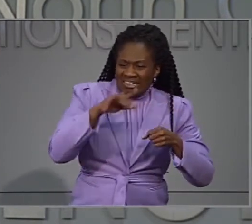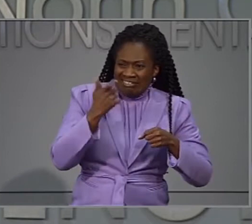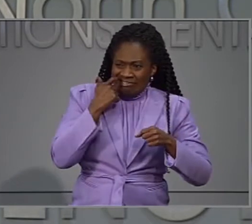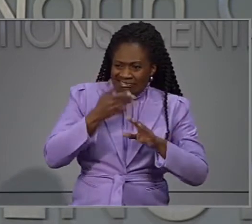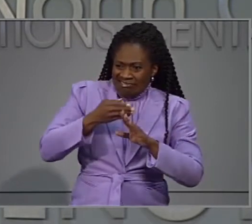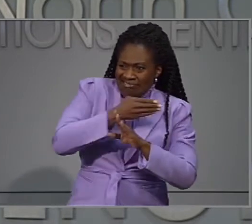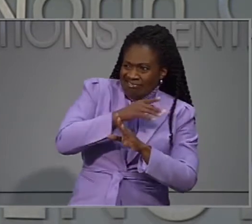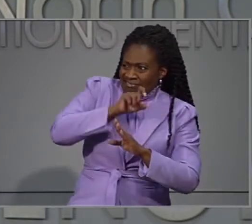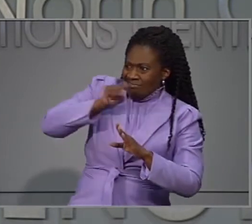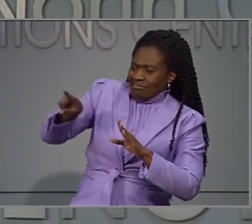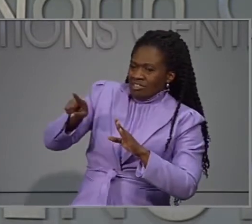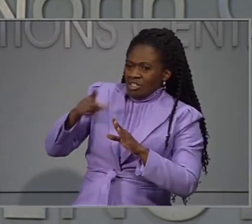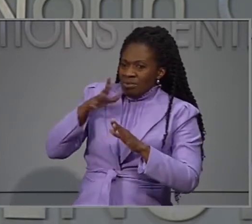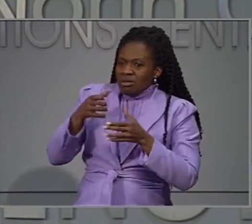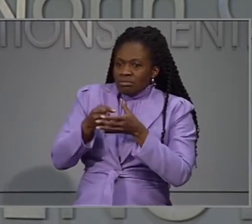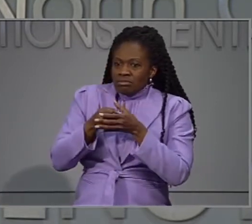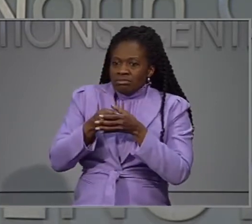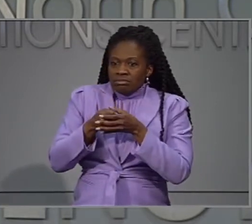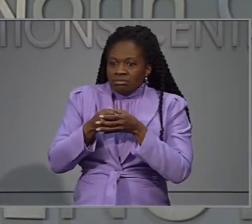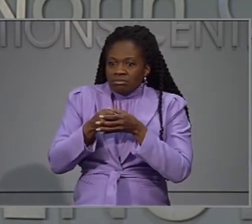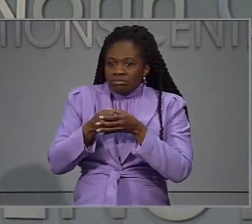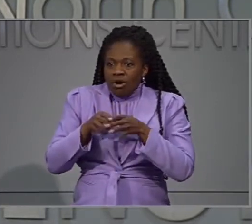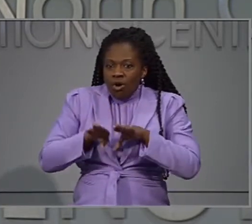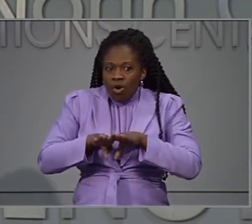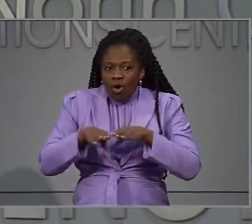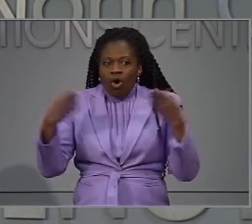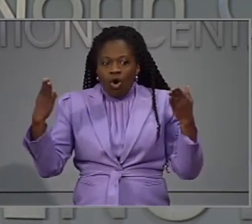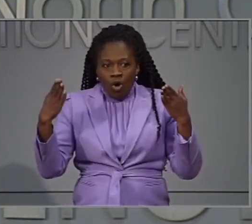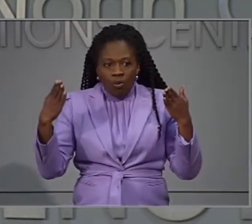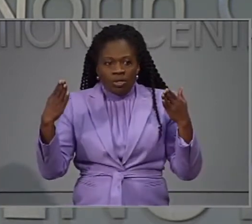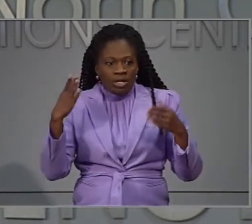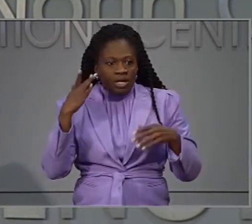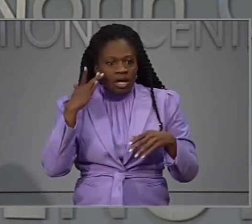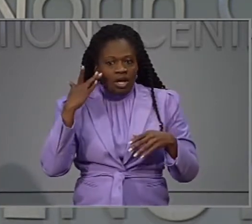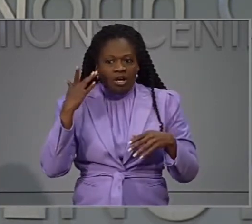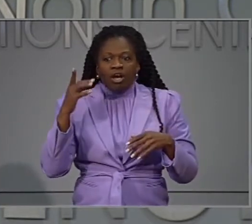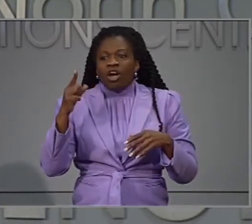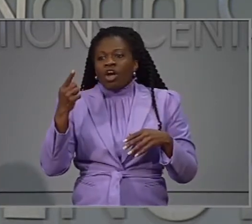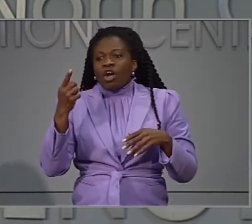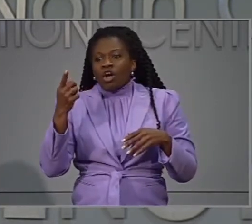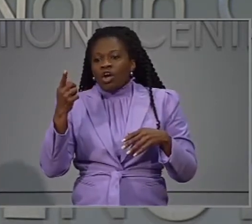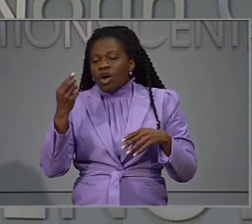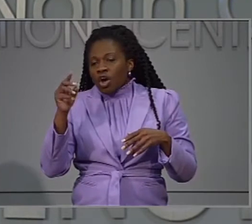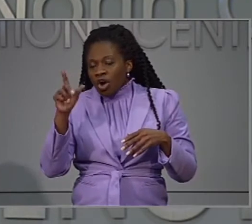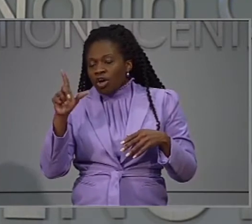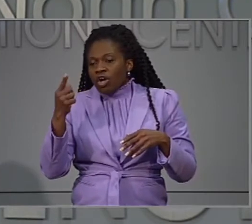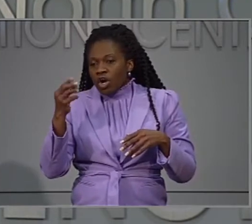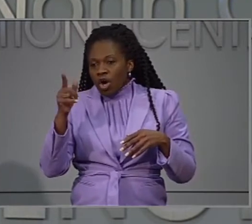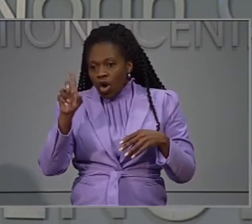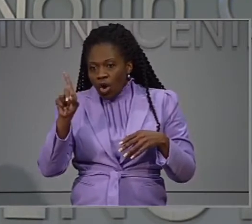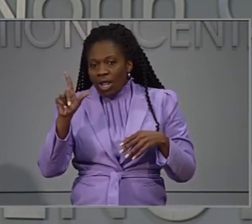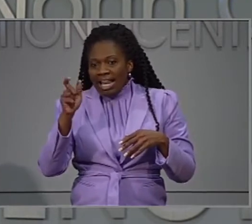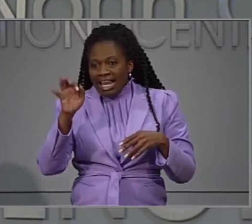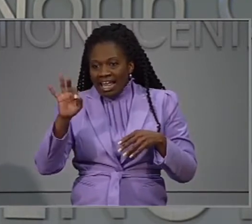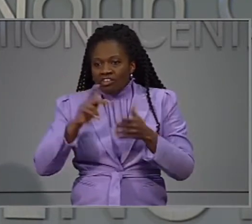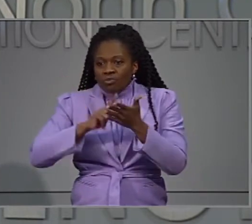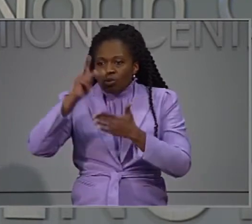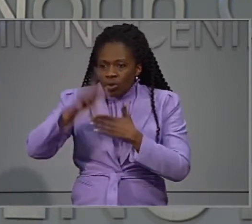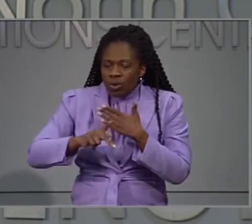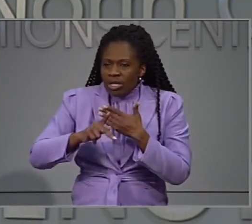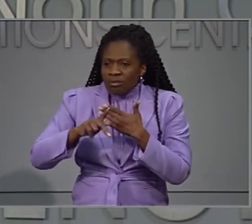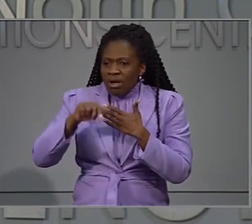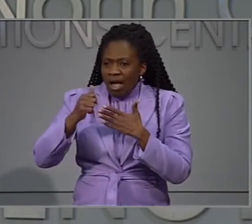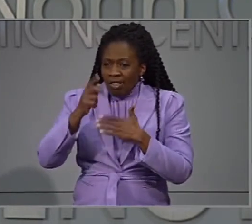you mentioned expanding the Golden Leaf Bridge Loan Program, but I was wondering if you had any other specific measures or plans in